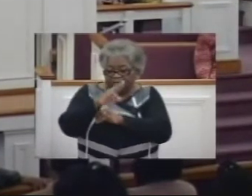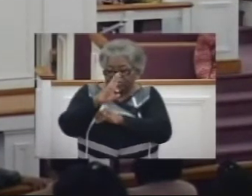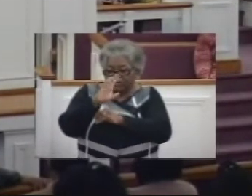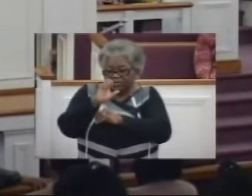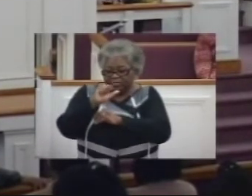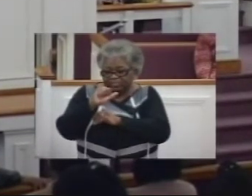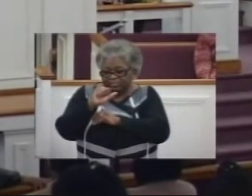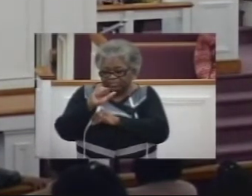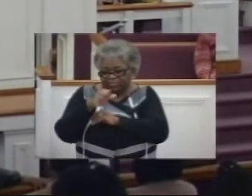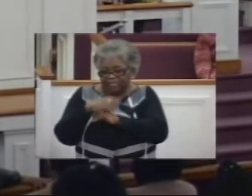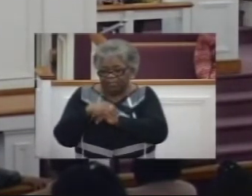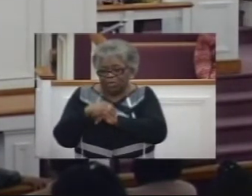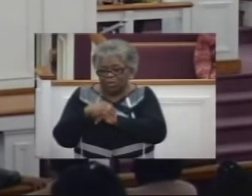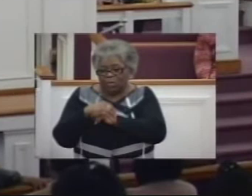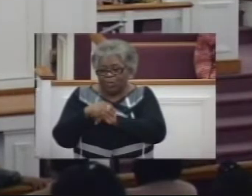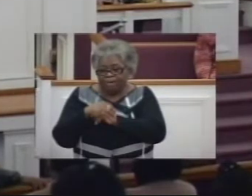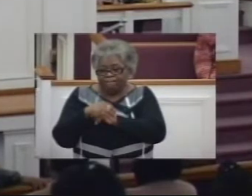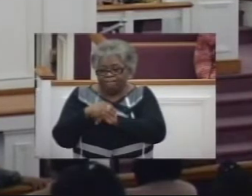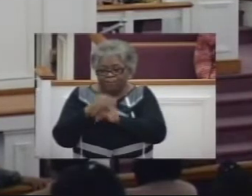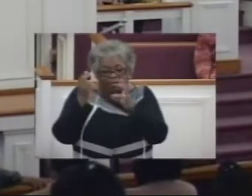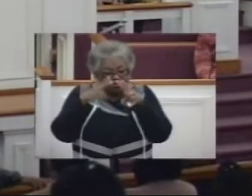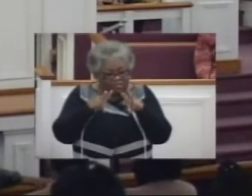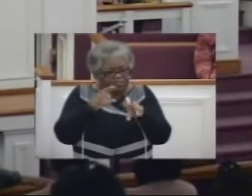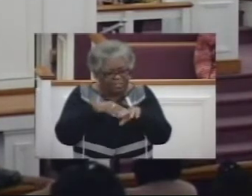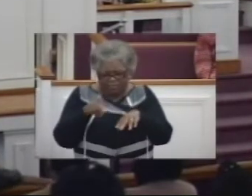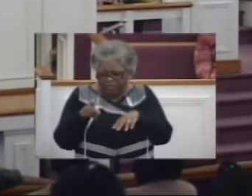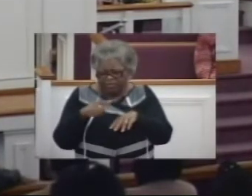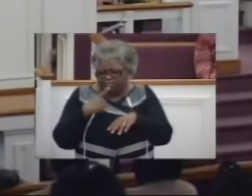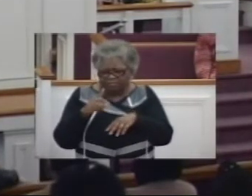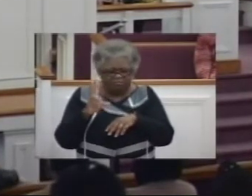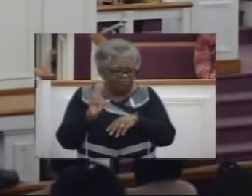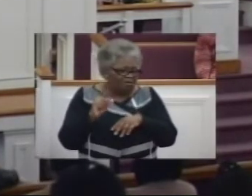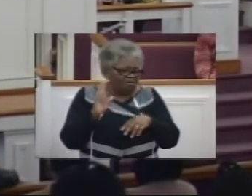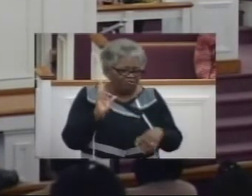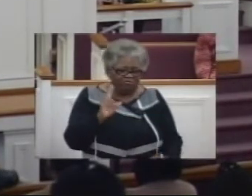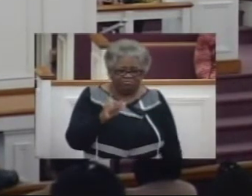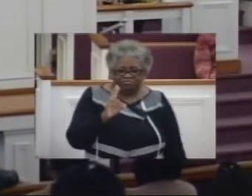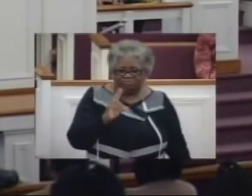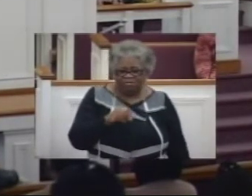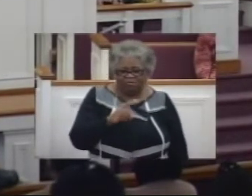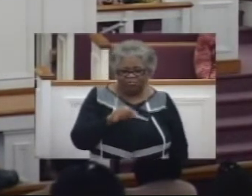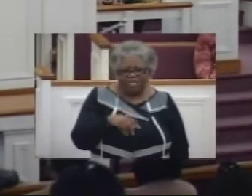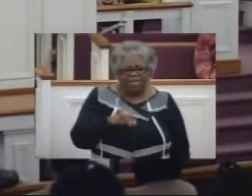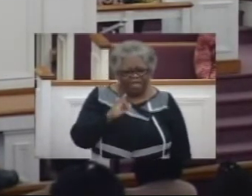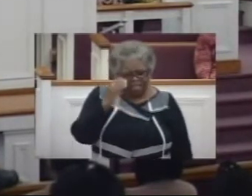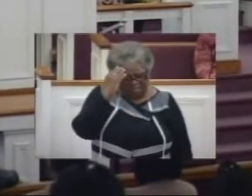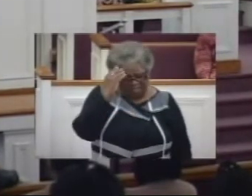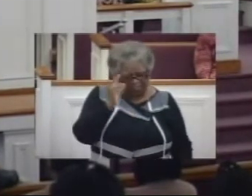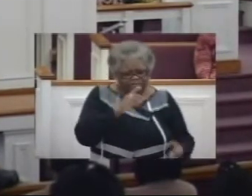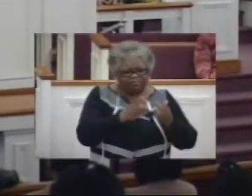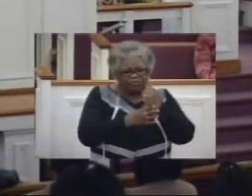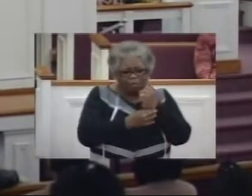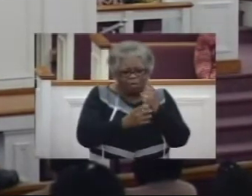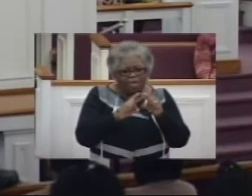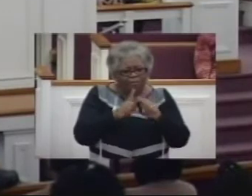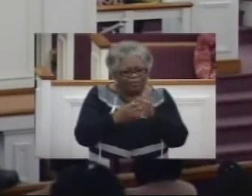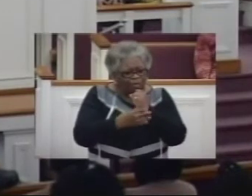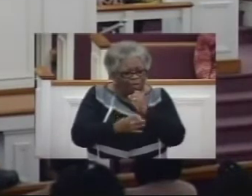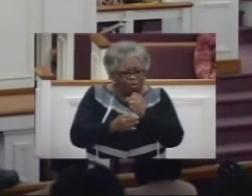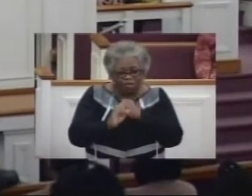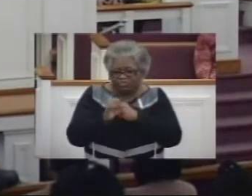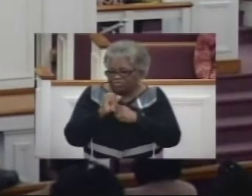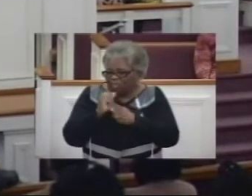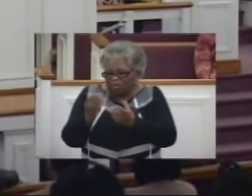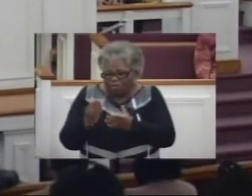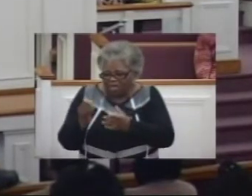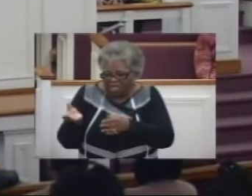Samuel the priest, and when Samuel looked at him, he said, no, I got this oil, but the oil just don't